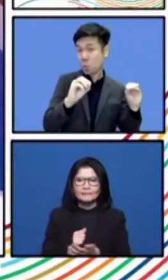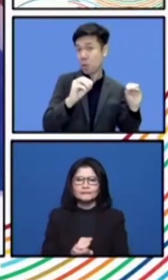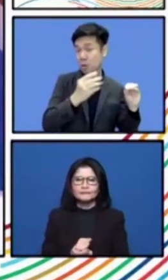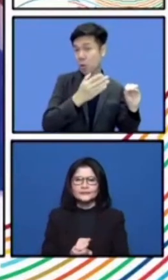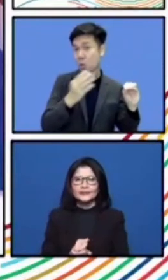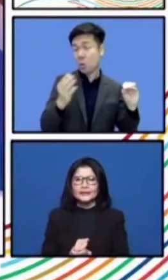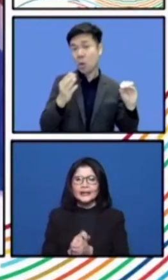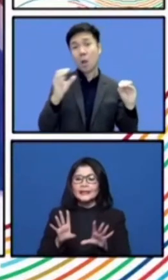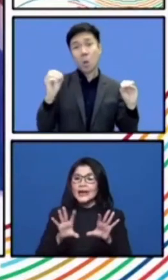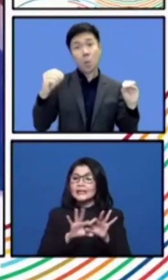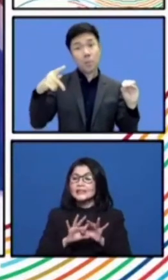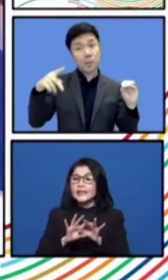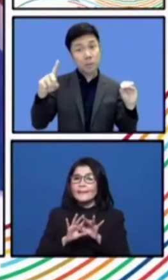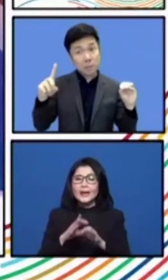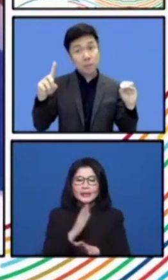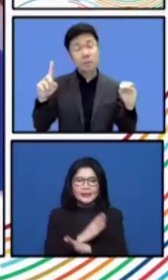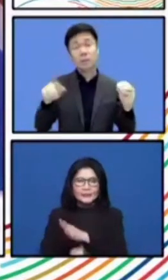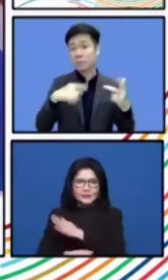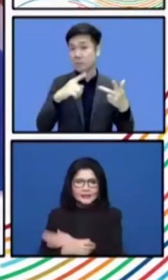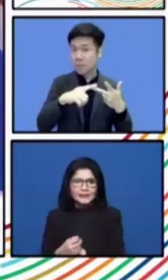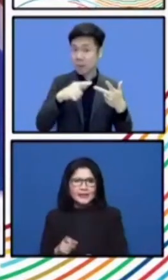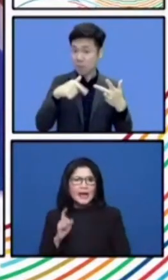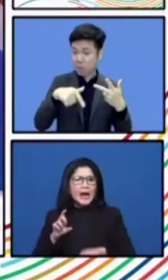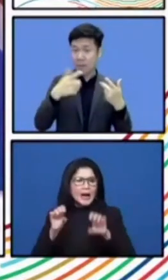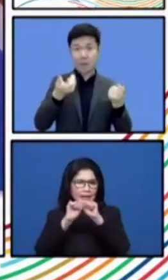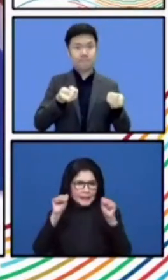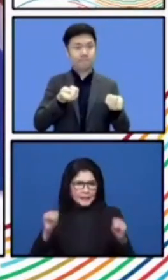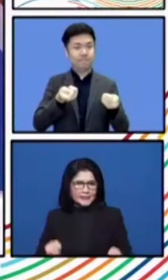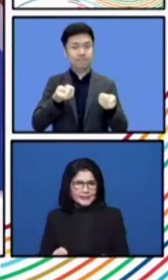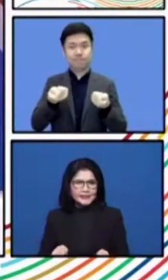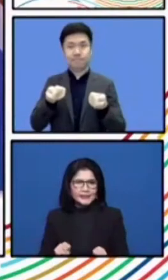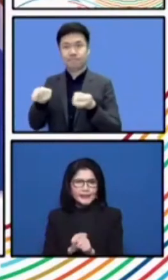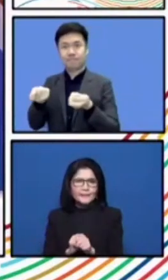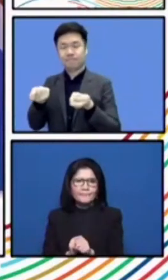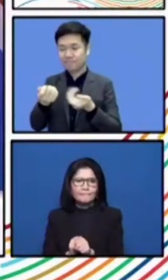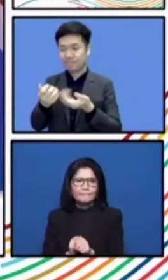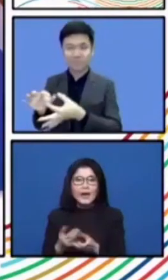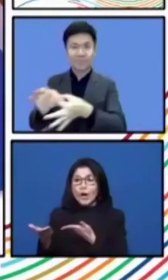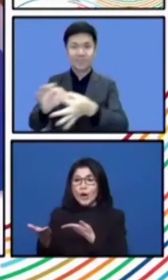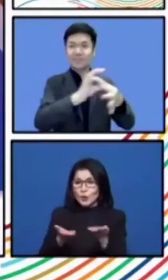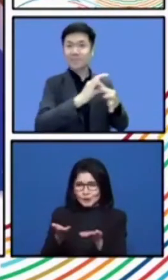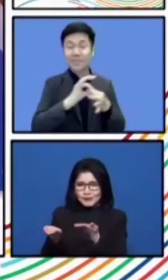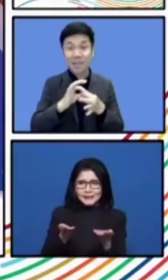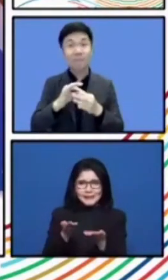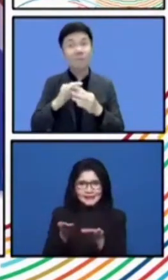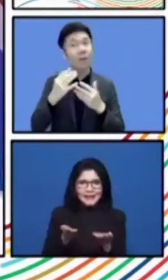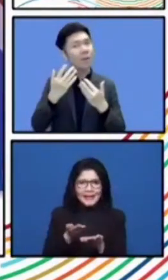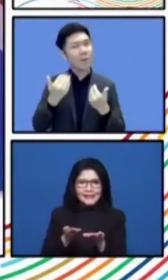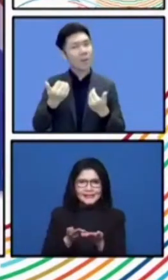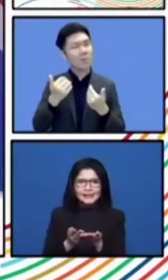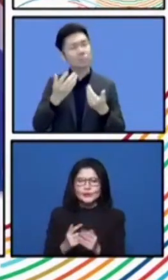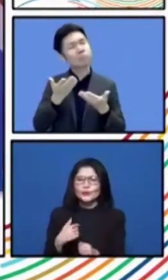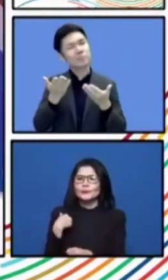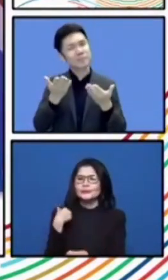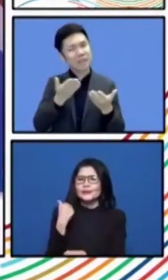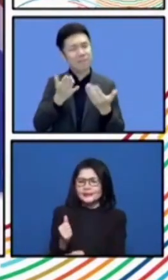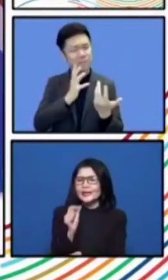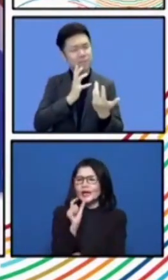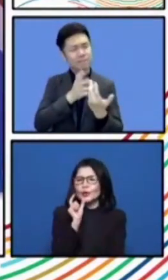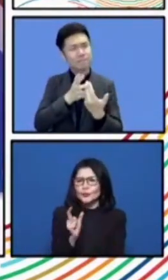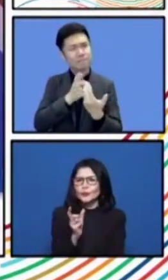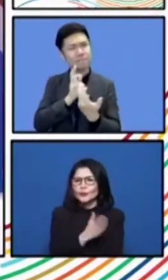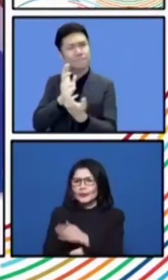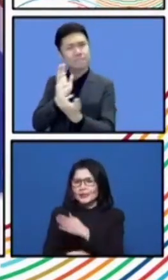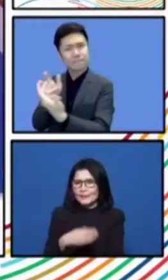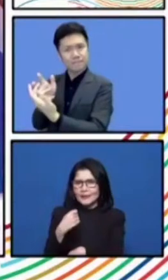a decentralized coordination mechanism we were able to provide services that were much needed and that service